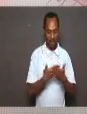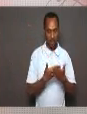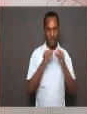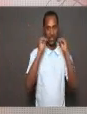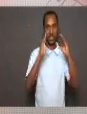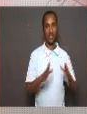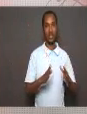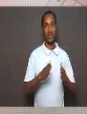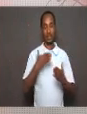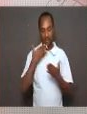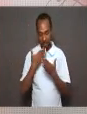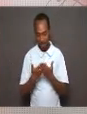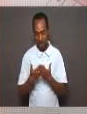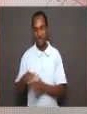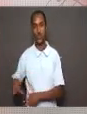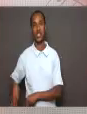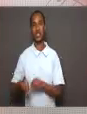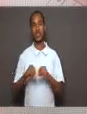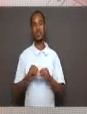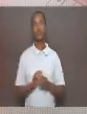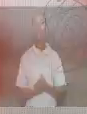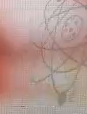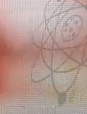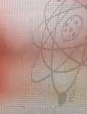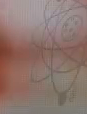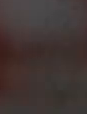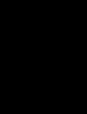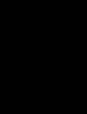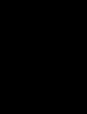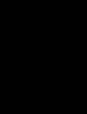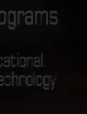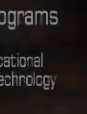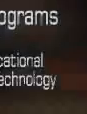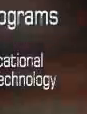next time, thank you, teacher. Thank you, students.